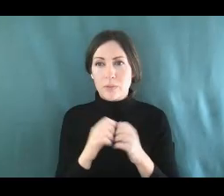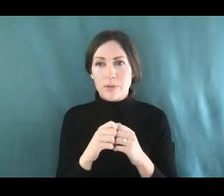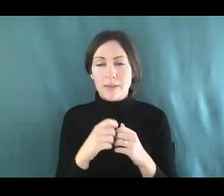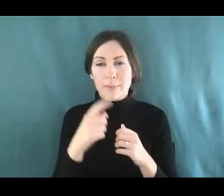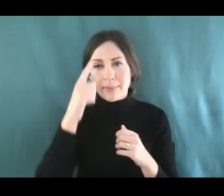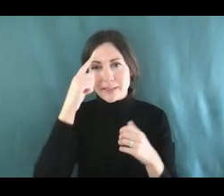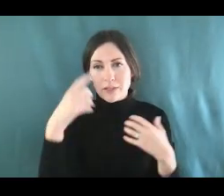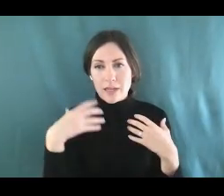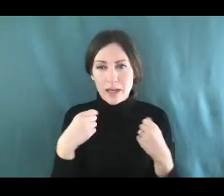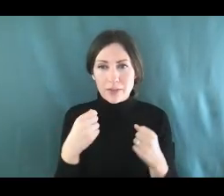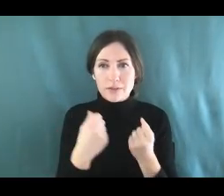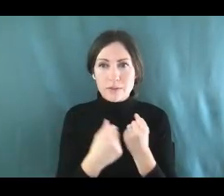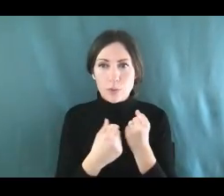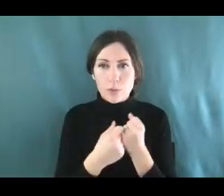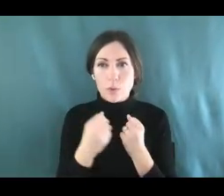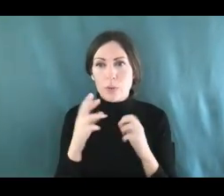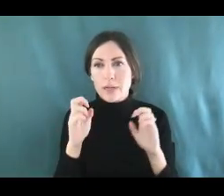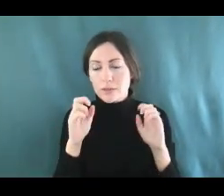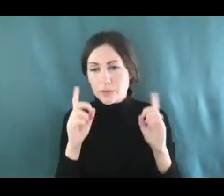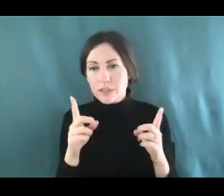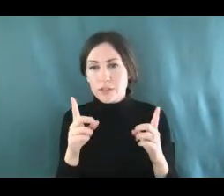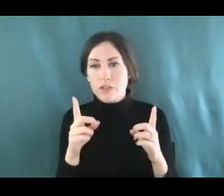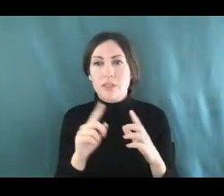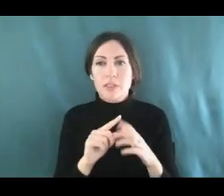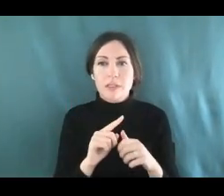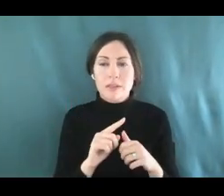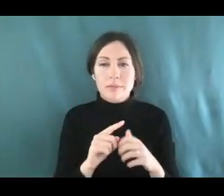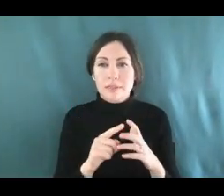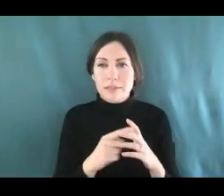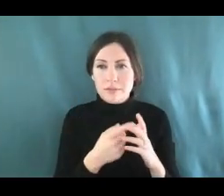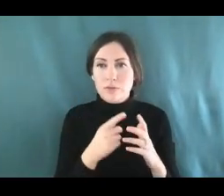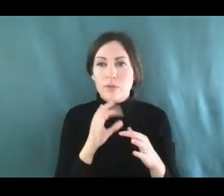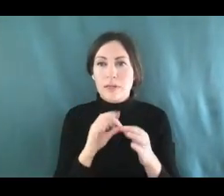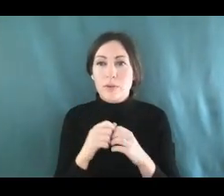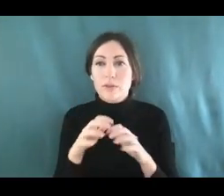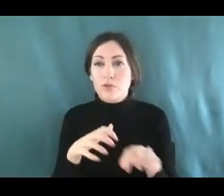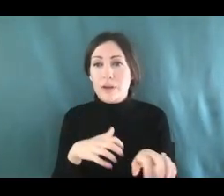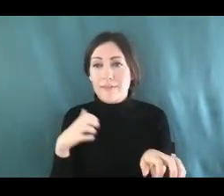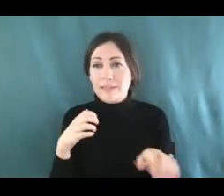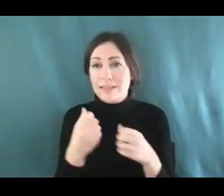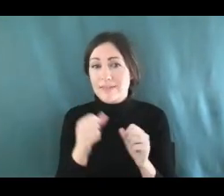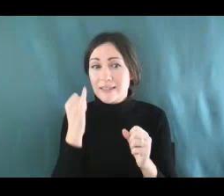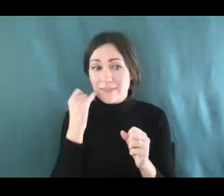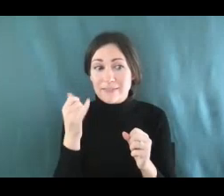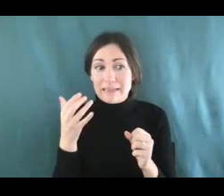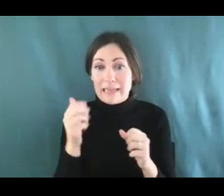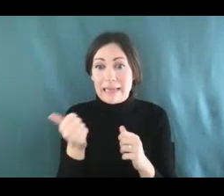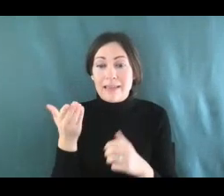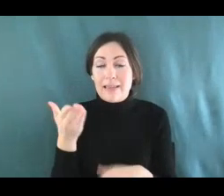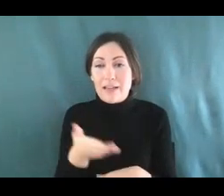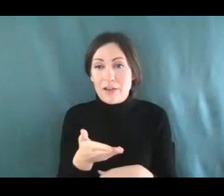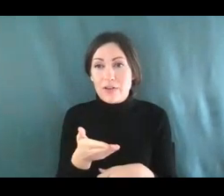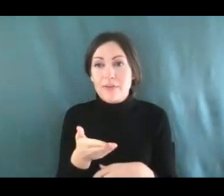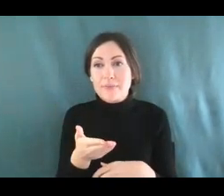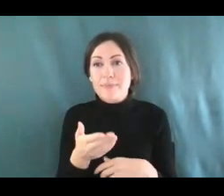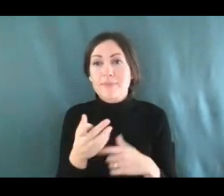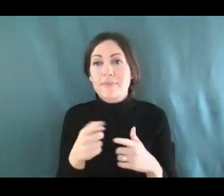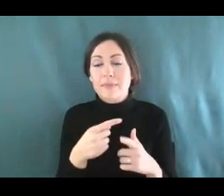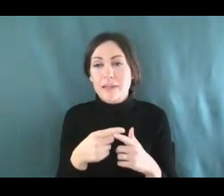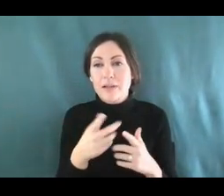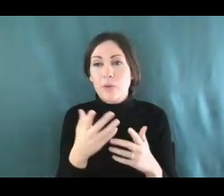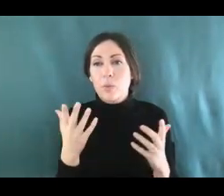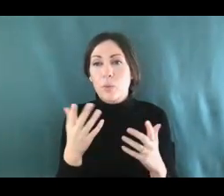support or education initiatives, things related to traffic safety exist, and then outside of that, what may you be able to